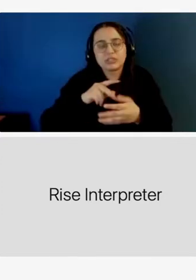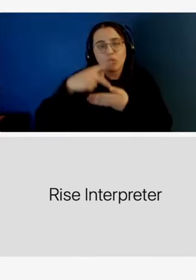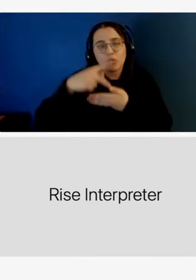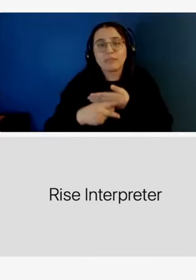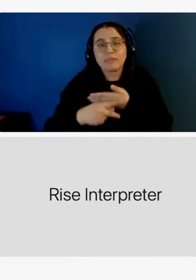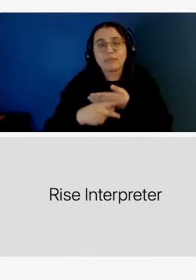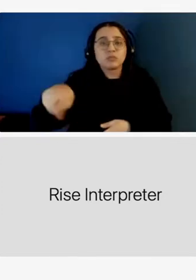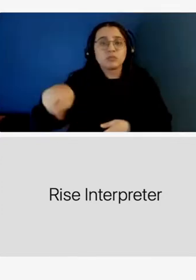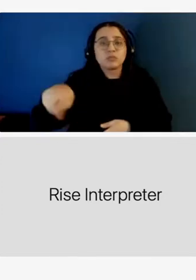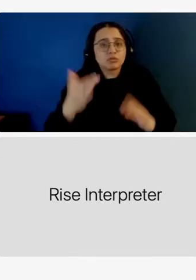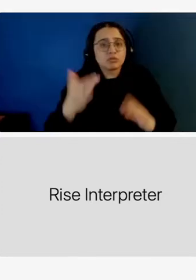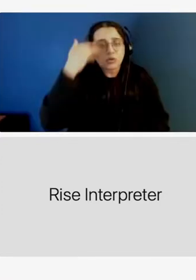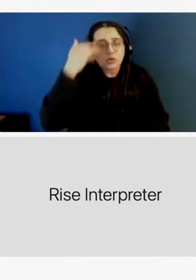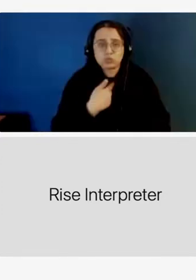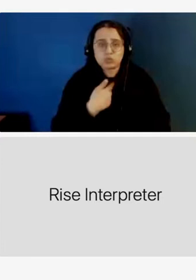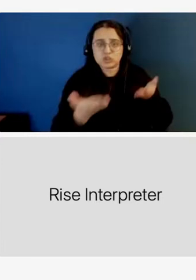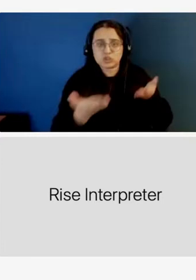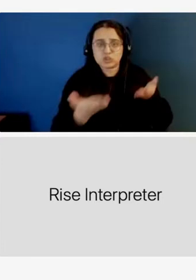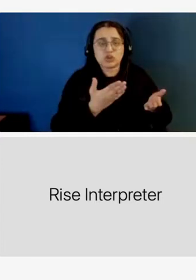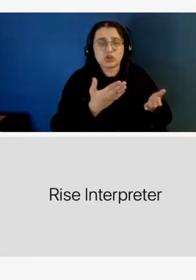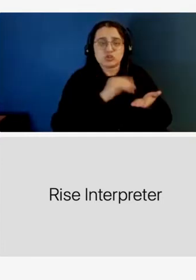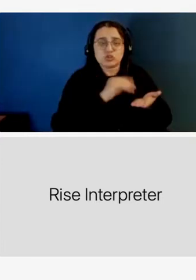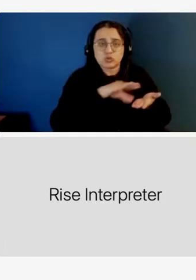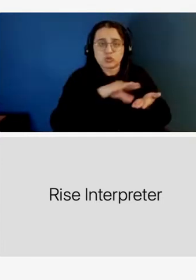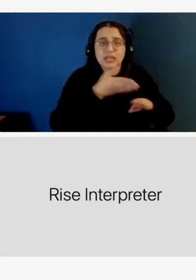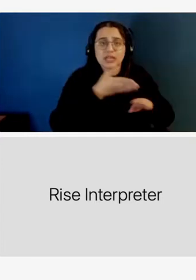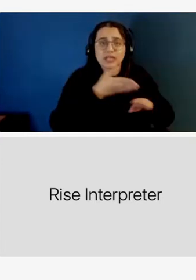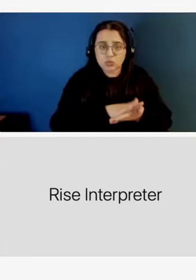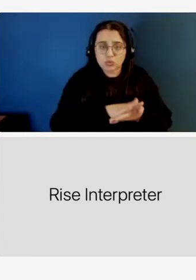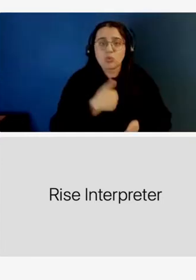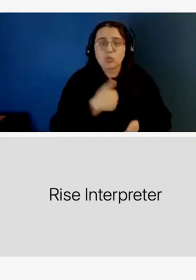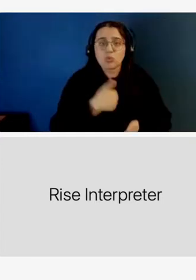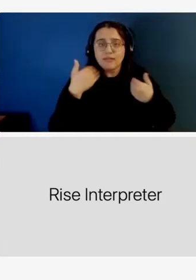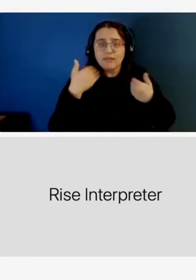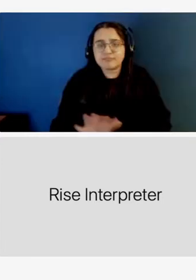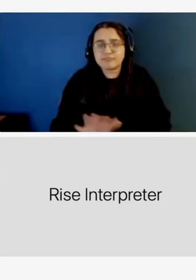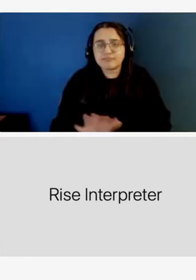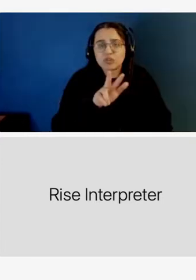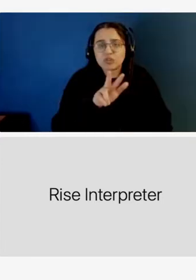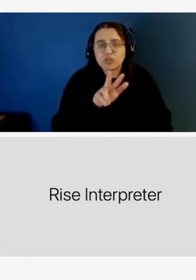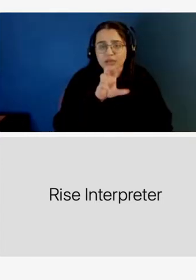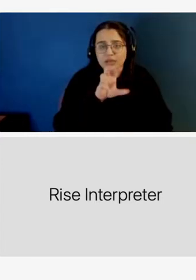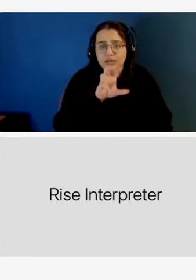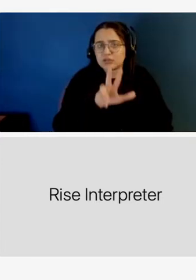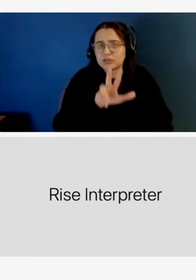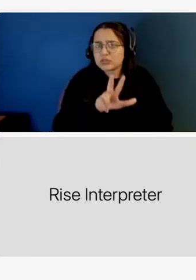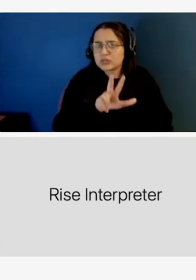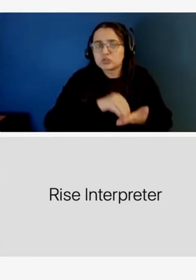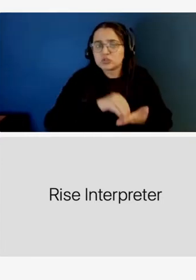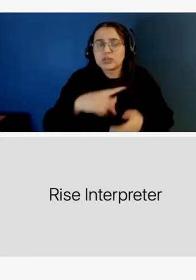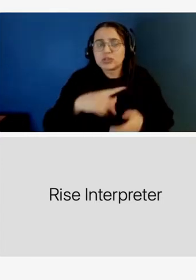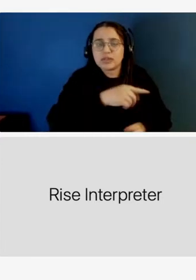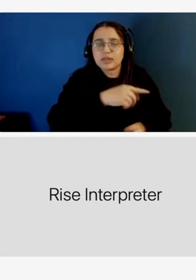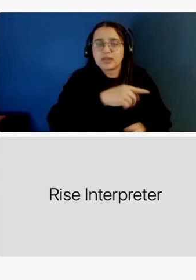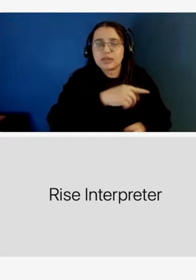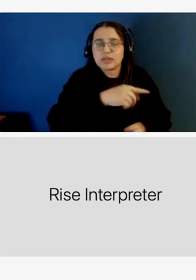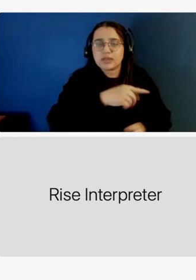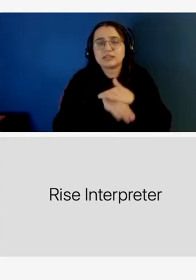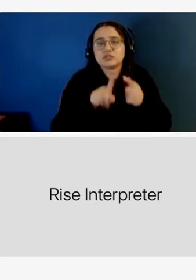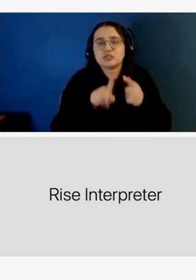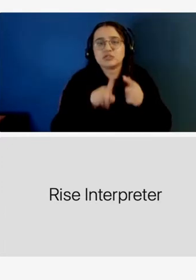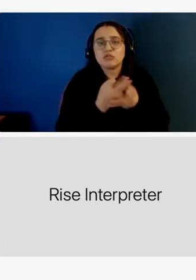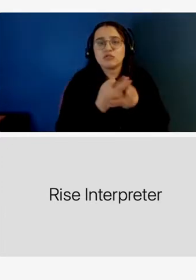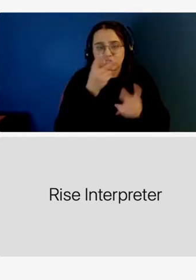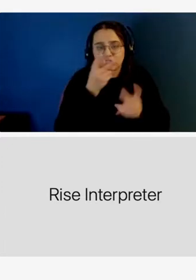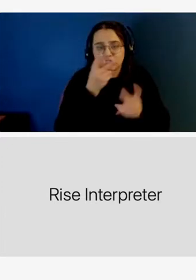have 2,636 students who now have access to free childcare after school. What we also are providing is